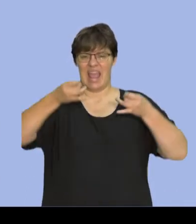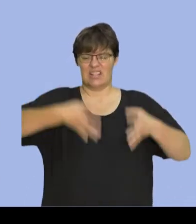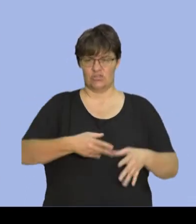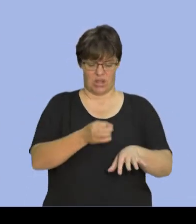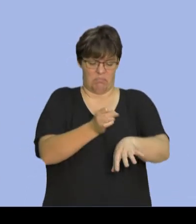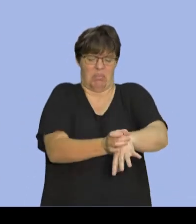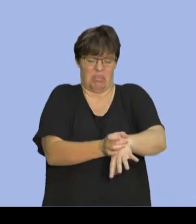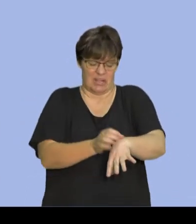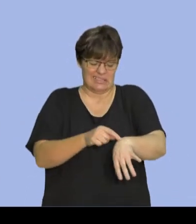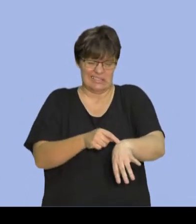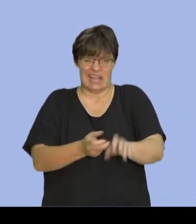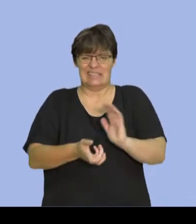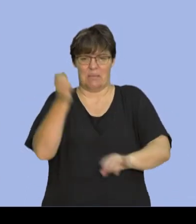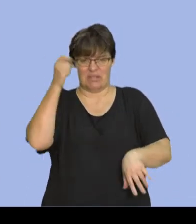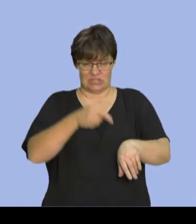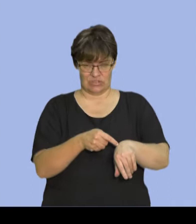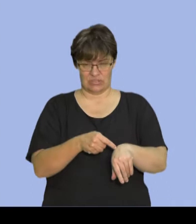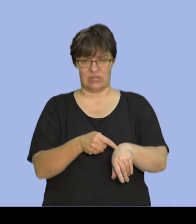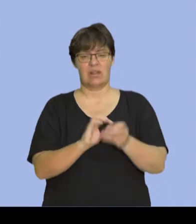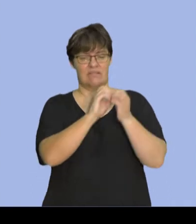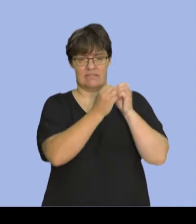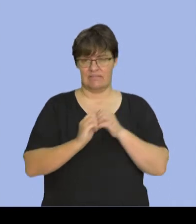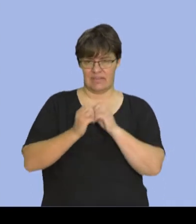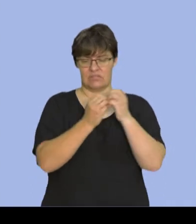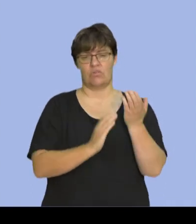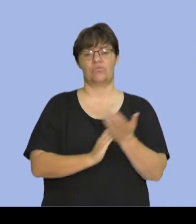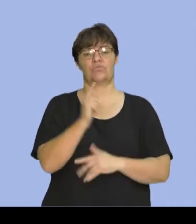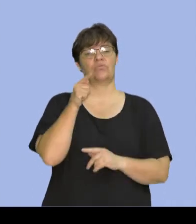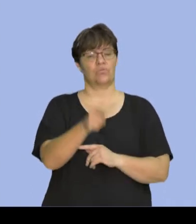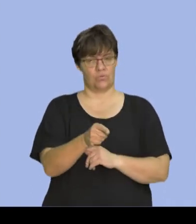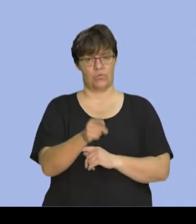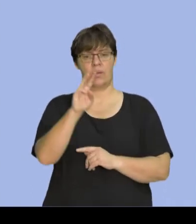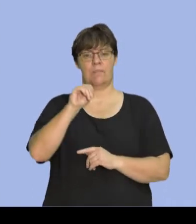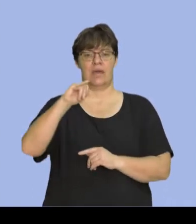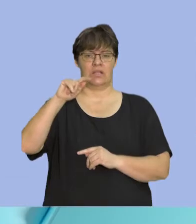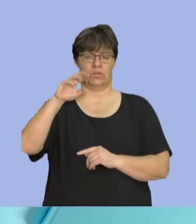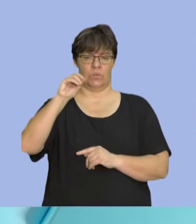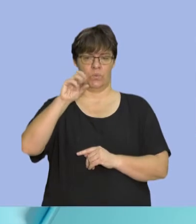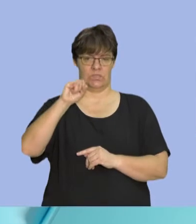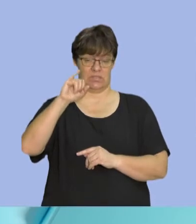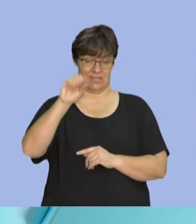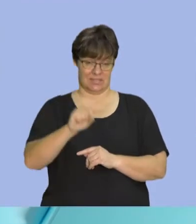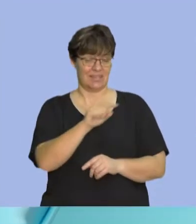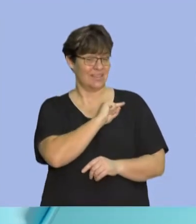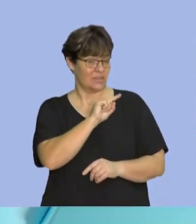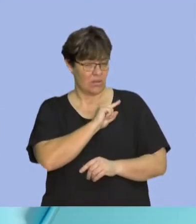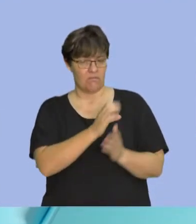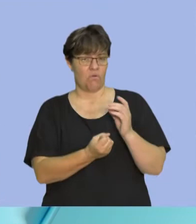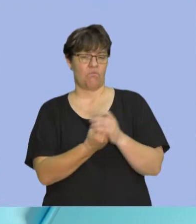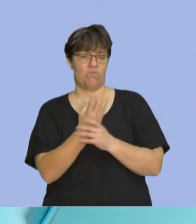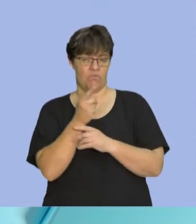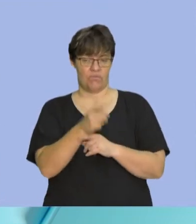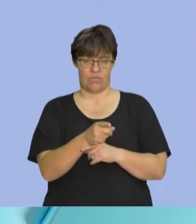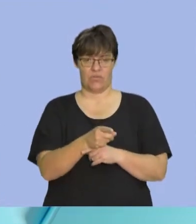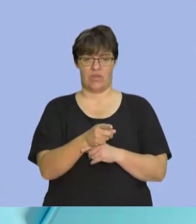injury and damage to tissues that are repaired through a process called mitosis. And hence it's important for